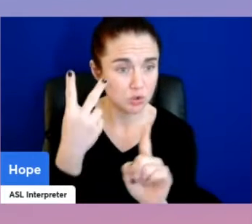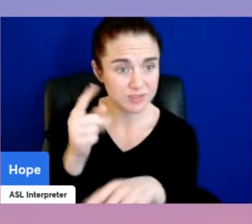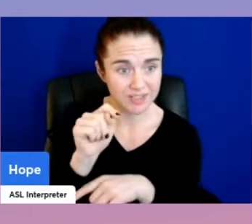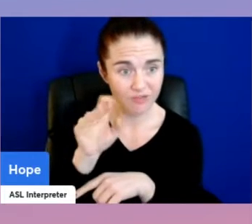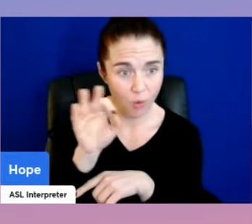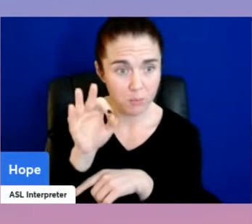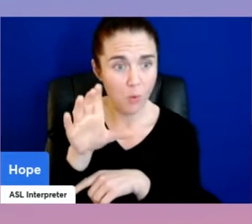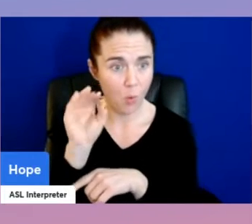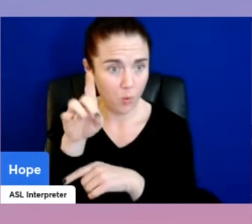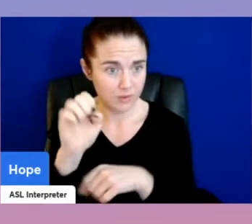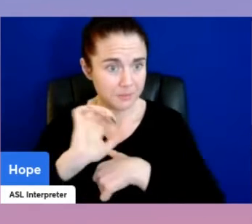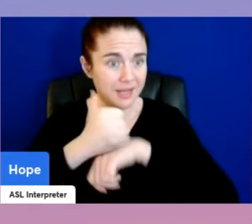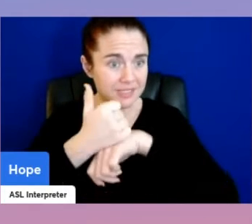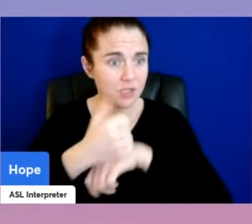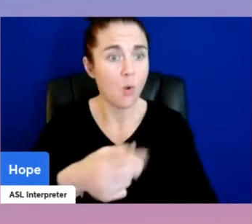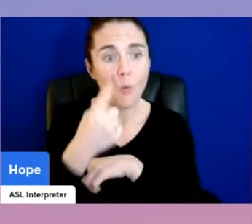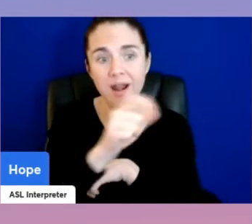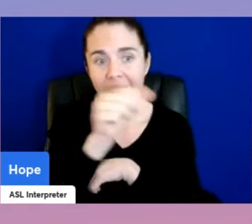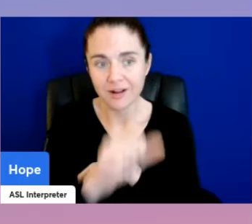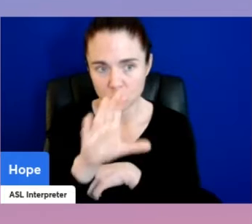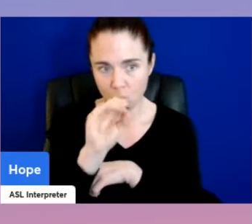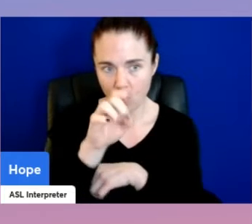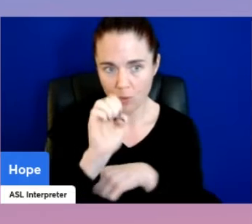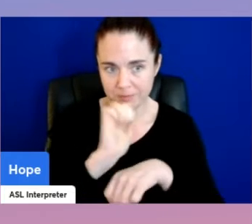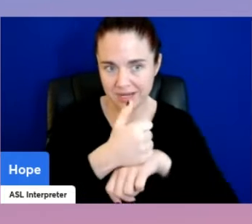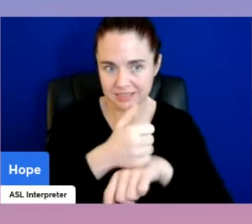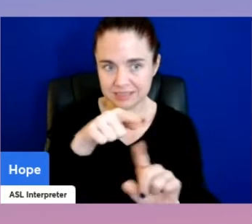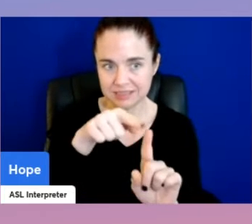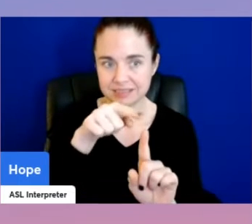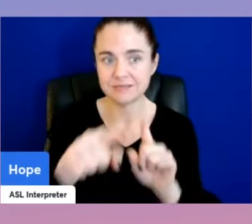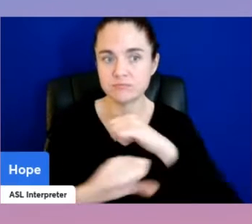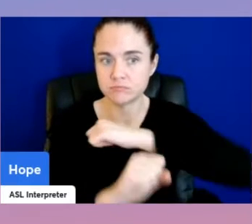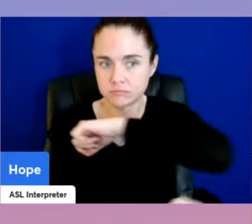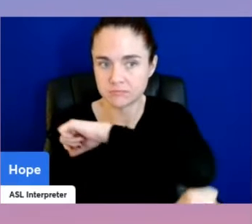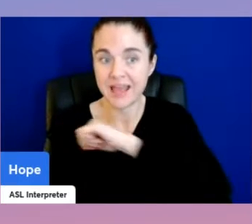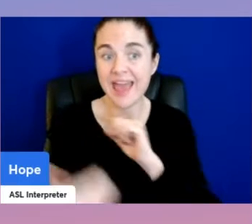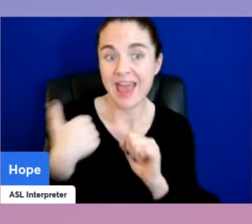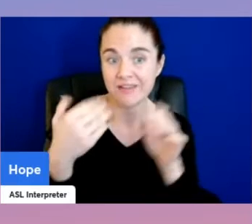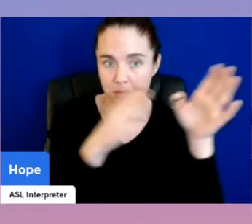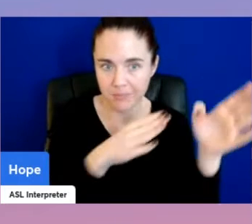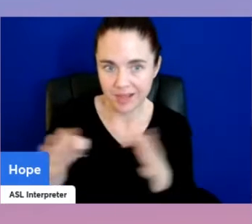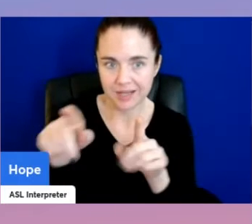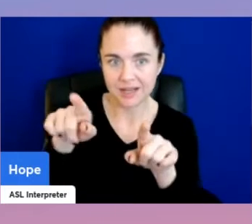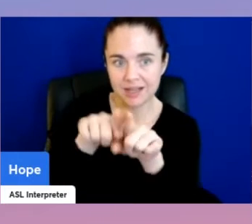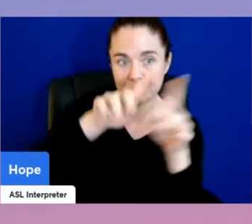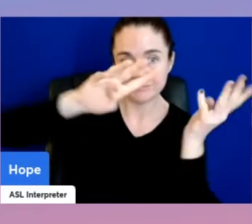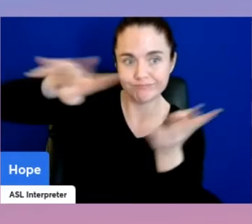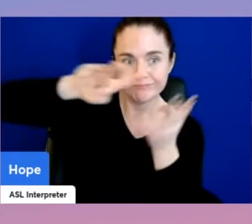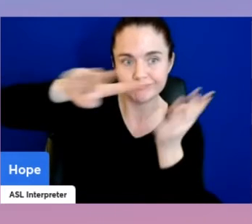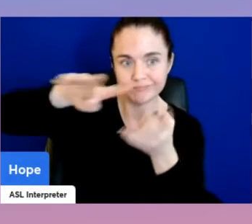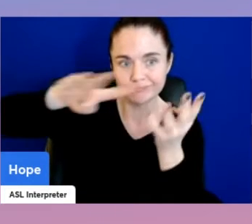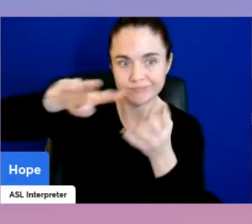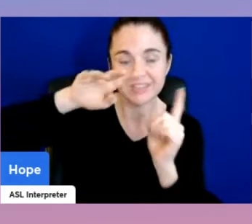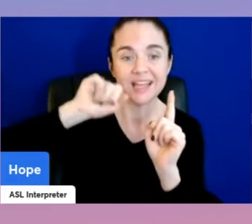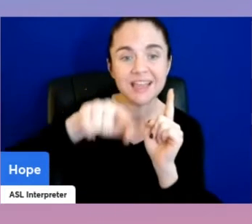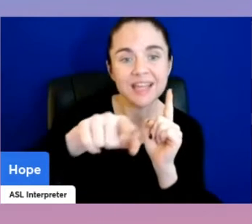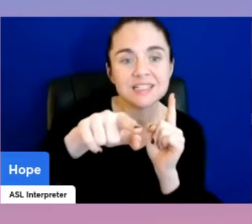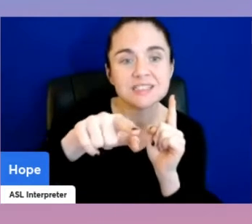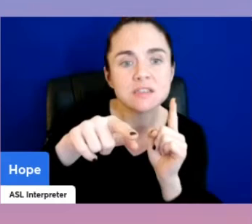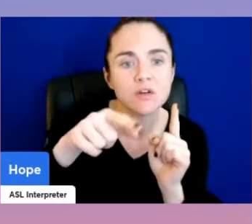bases. One is an Azure code base that we have a plan and apply pipeline that provisions our Azure